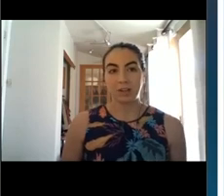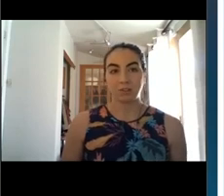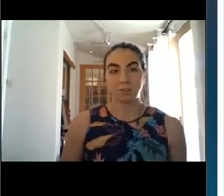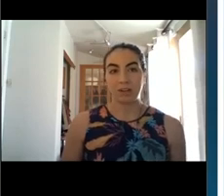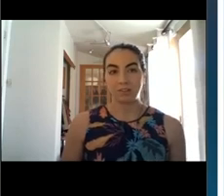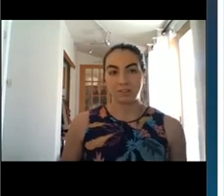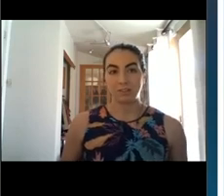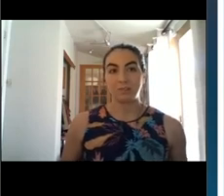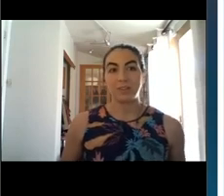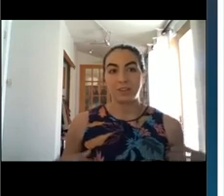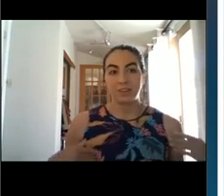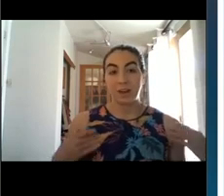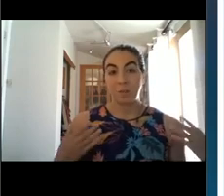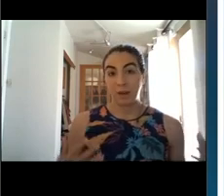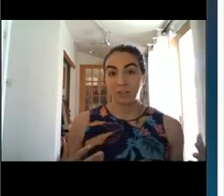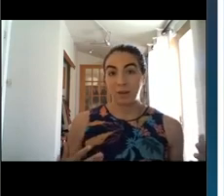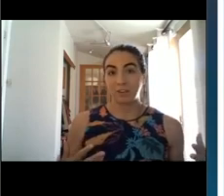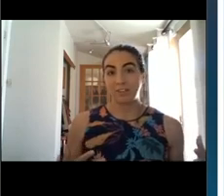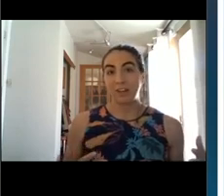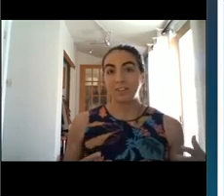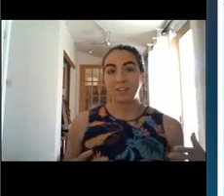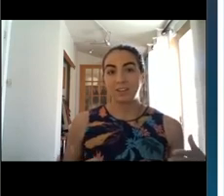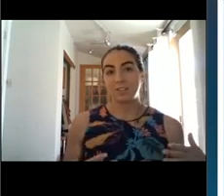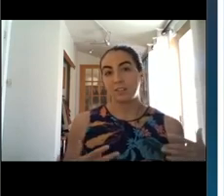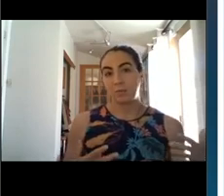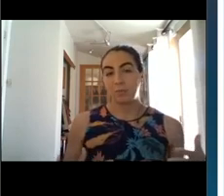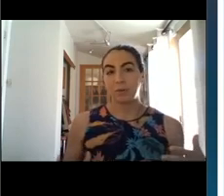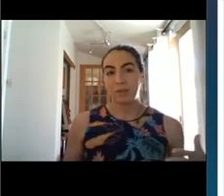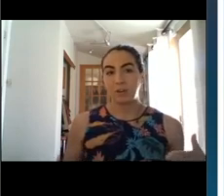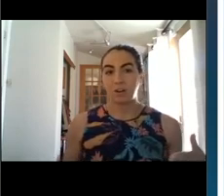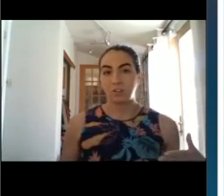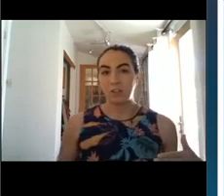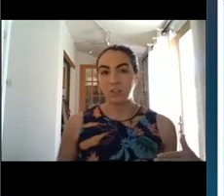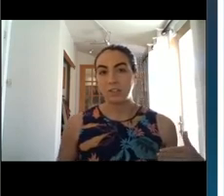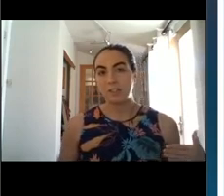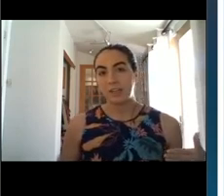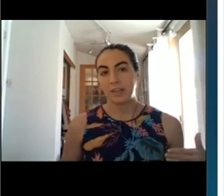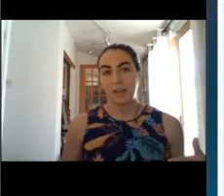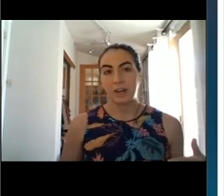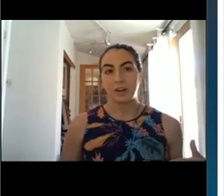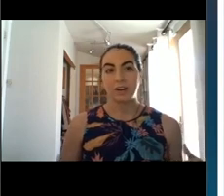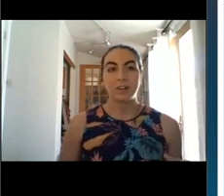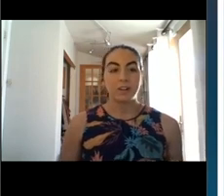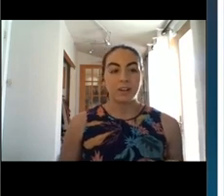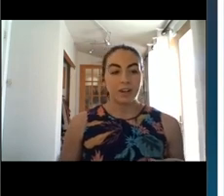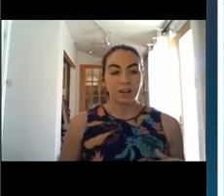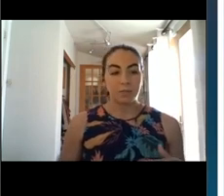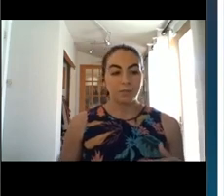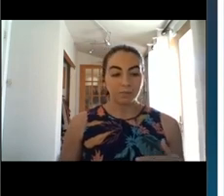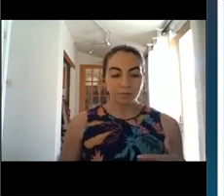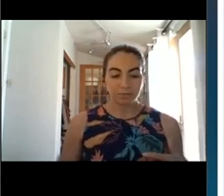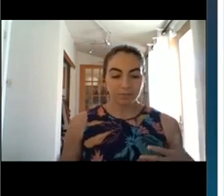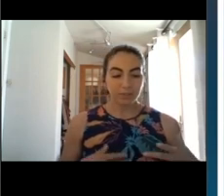mandatory creates a much better sense that people are being conscientious and taking care.